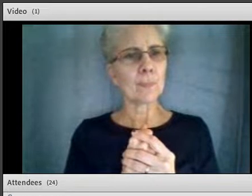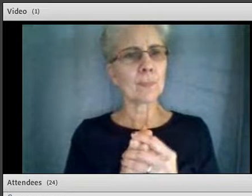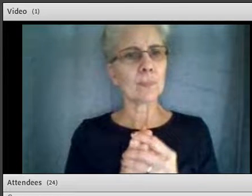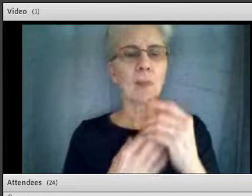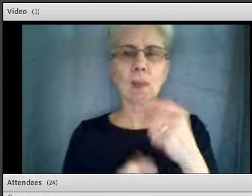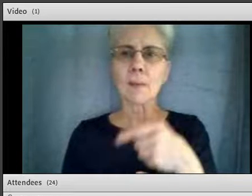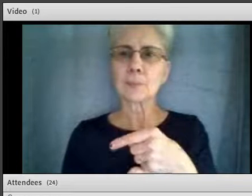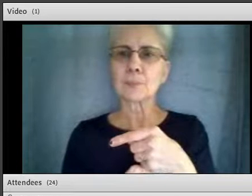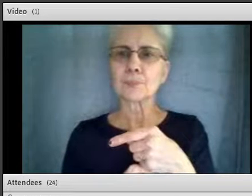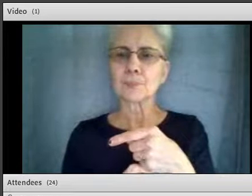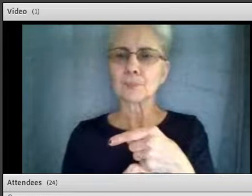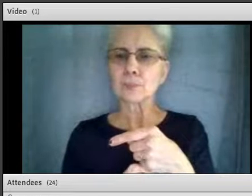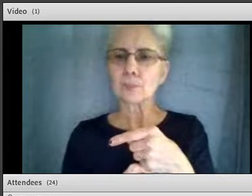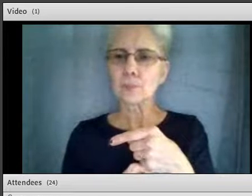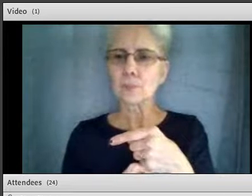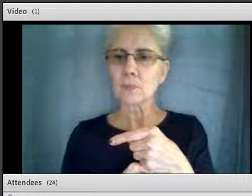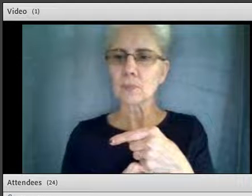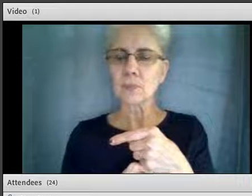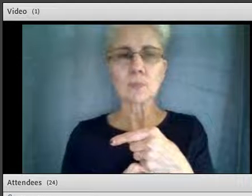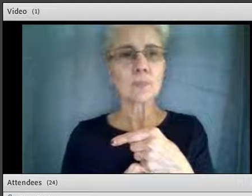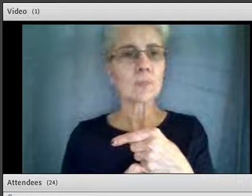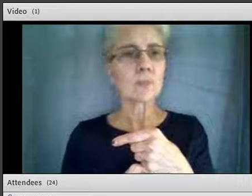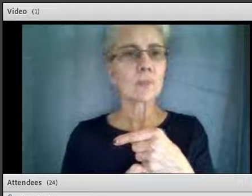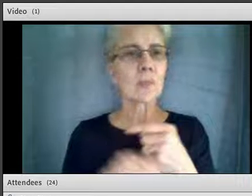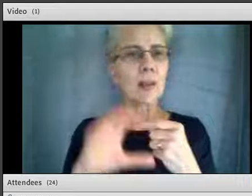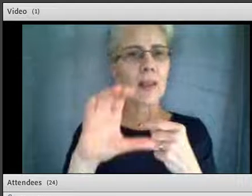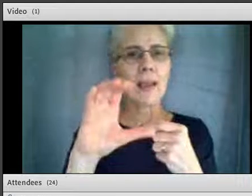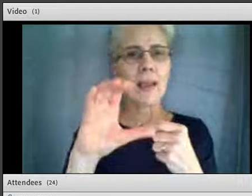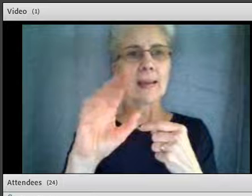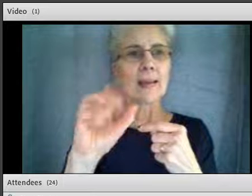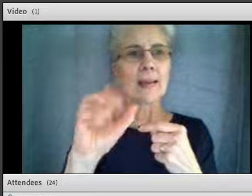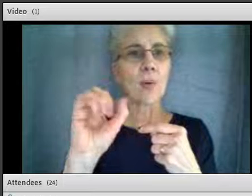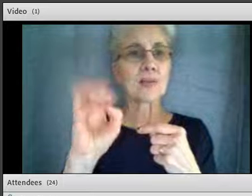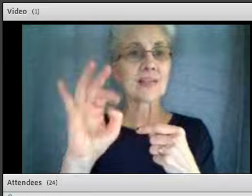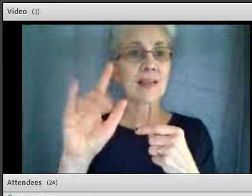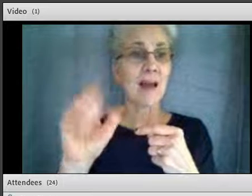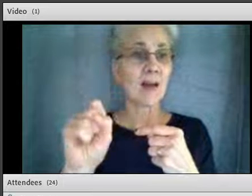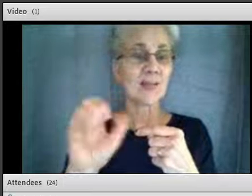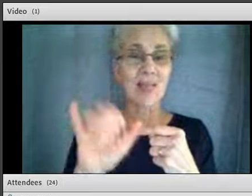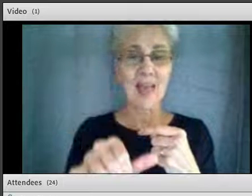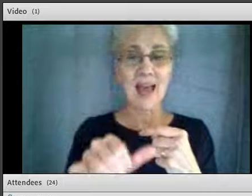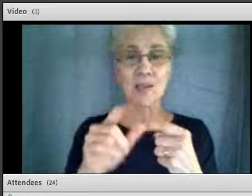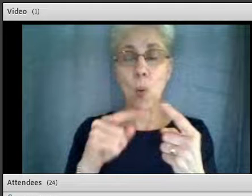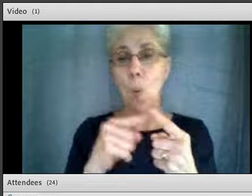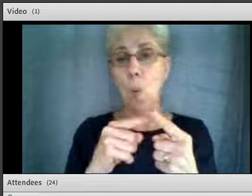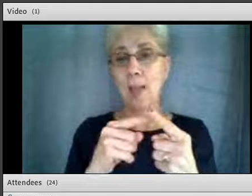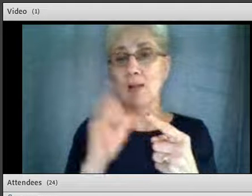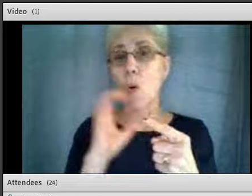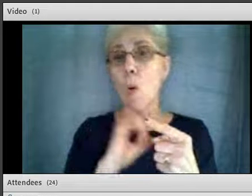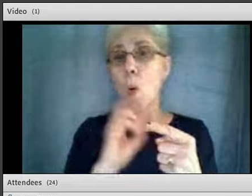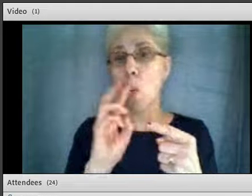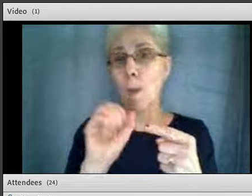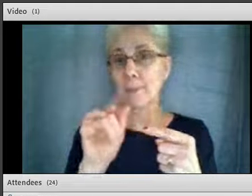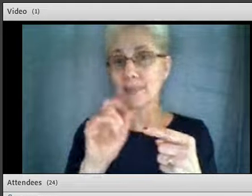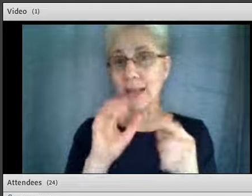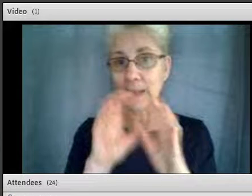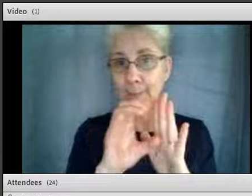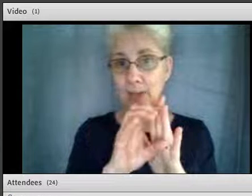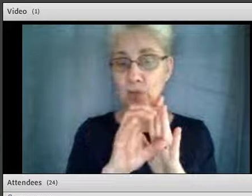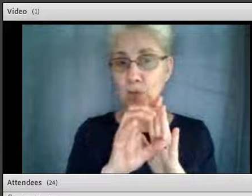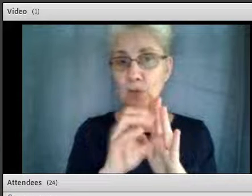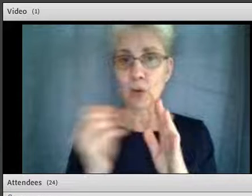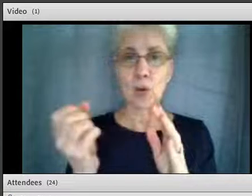And carousels. So carousels are when you go to a website and the images kind of go by, maybe one every 5 seconds, maybe one